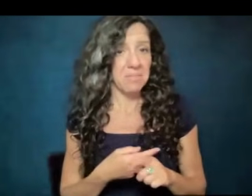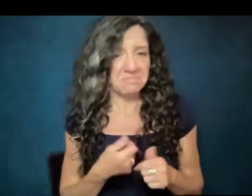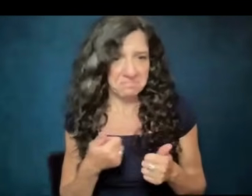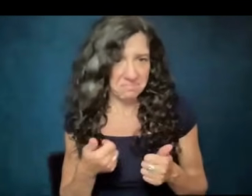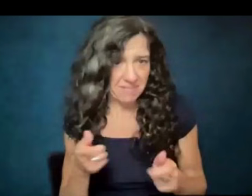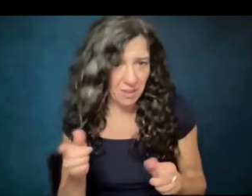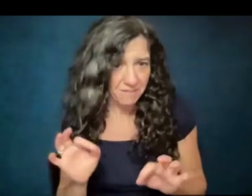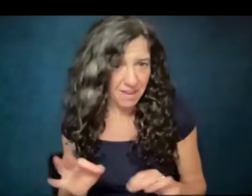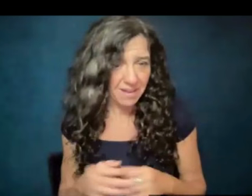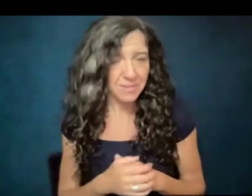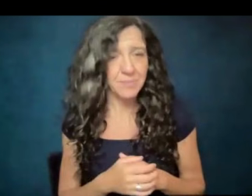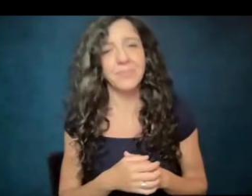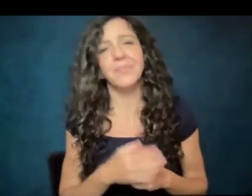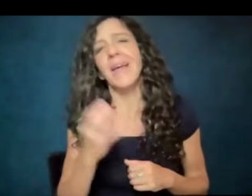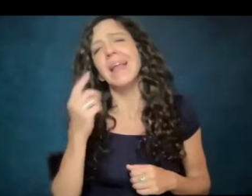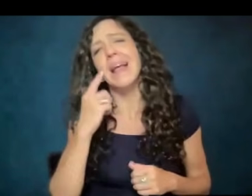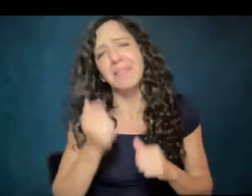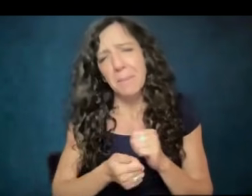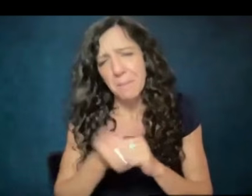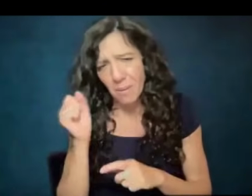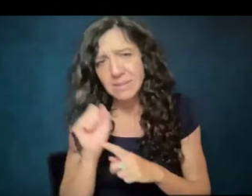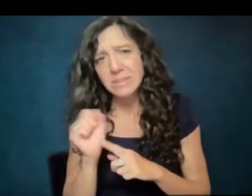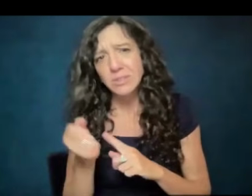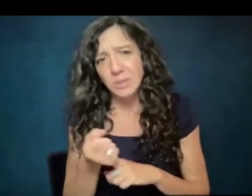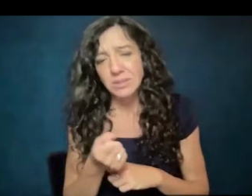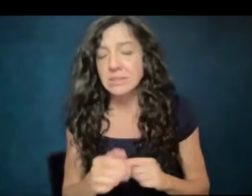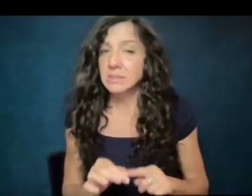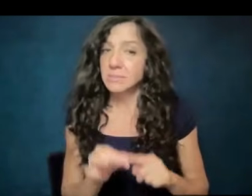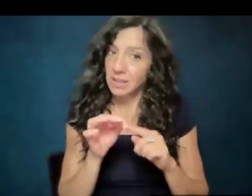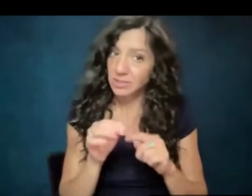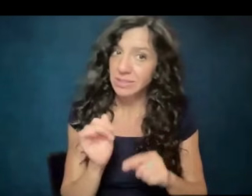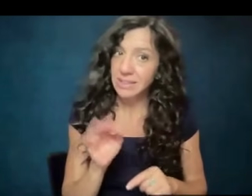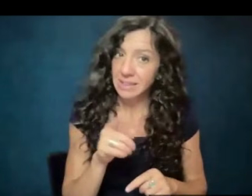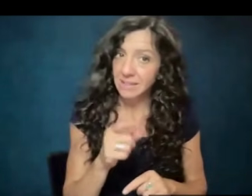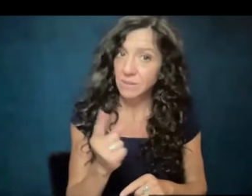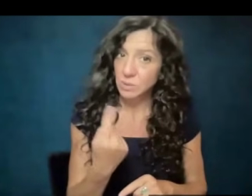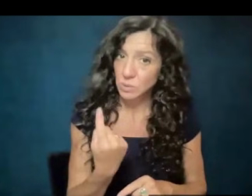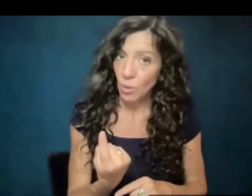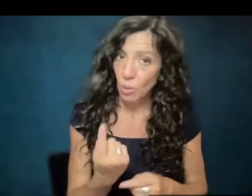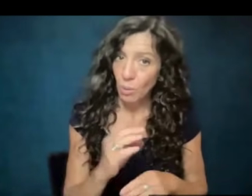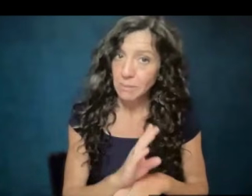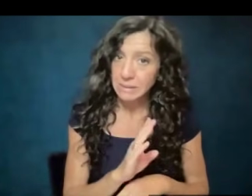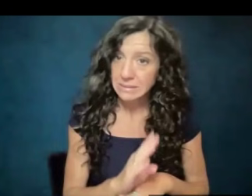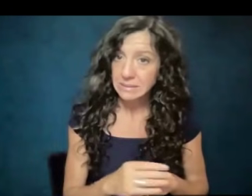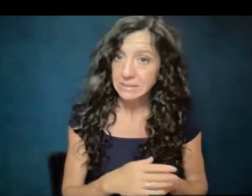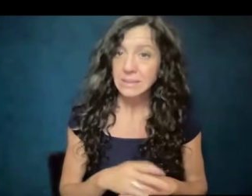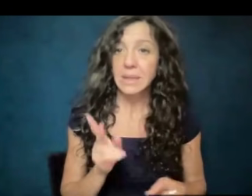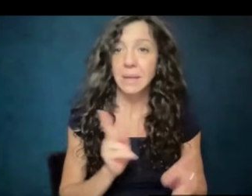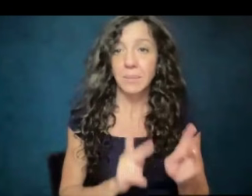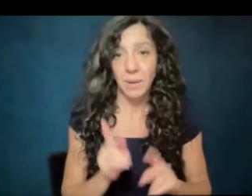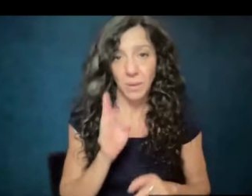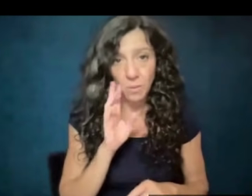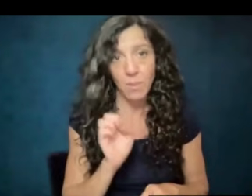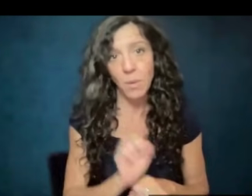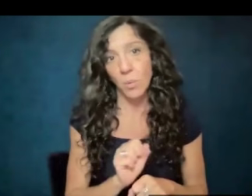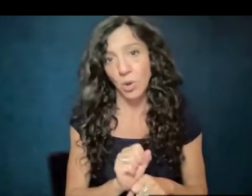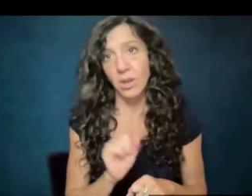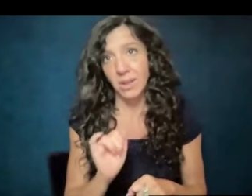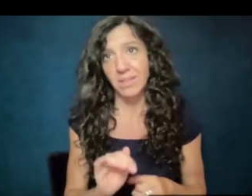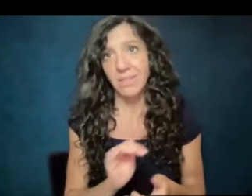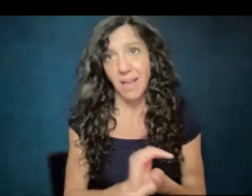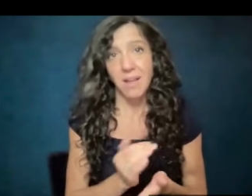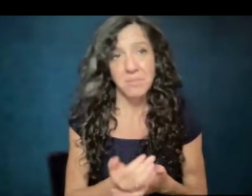all set. And I think in most instances, particularly if it's a solo business, people are going to be working that